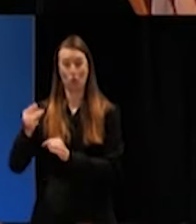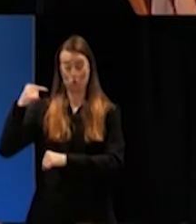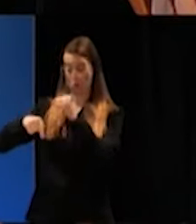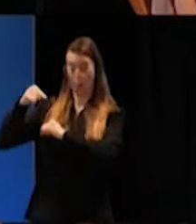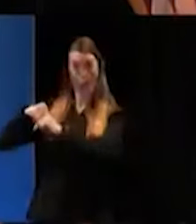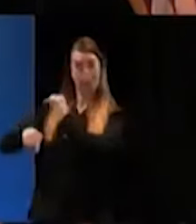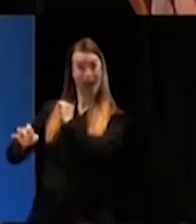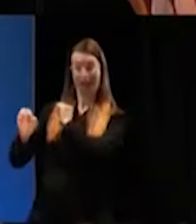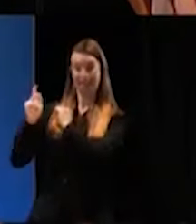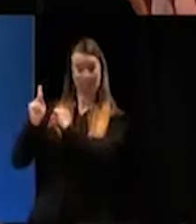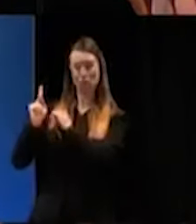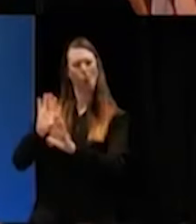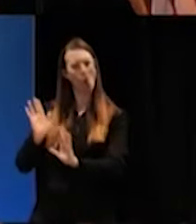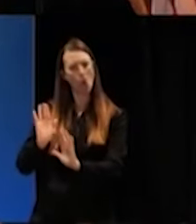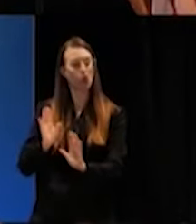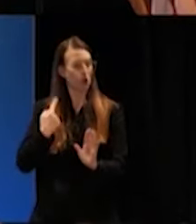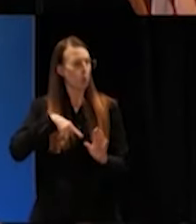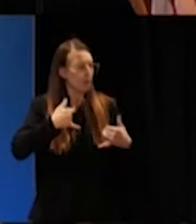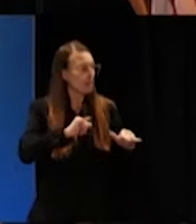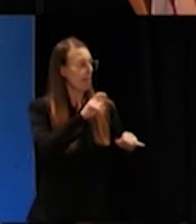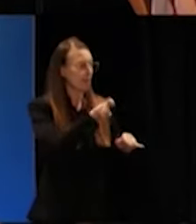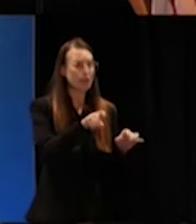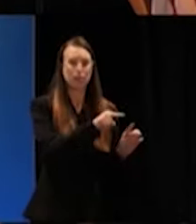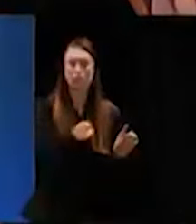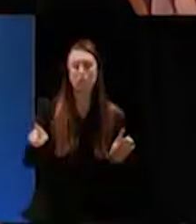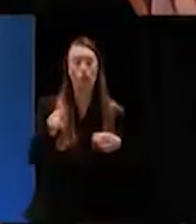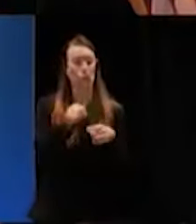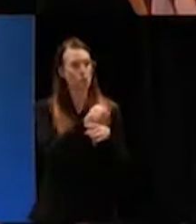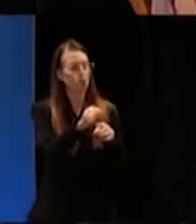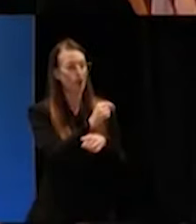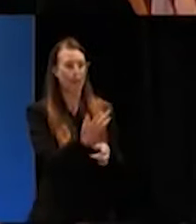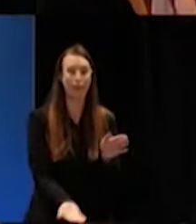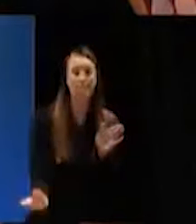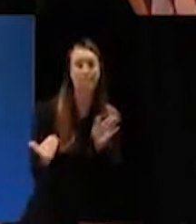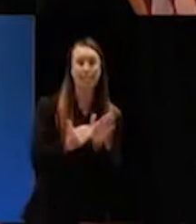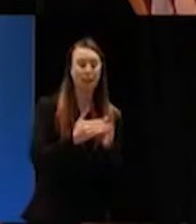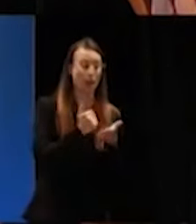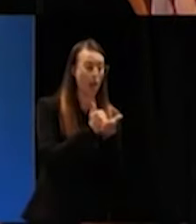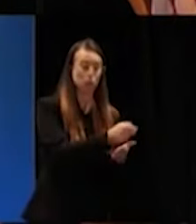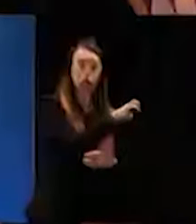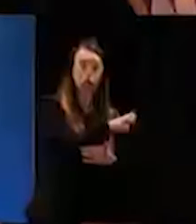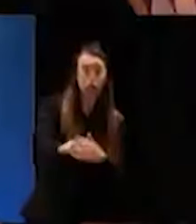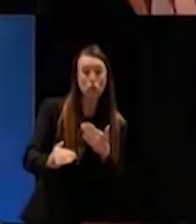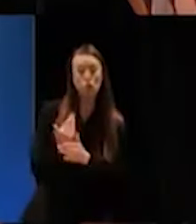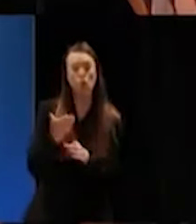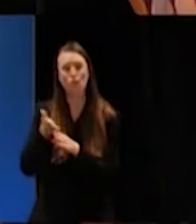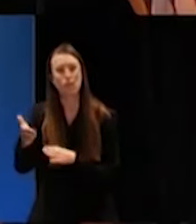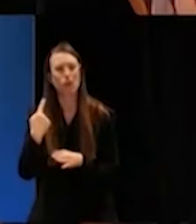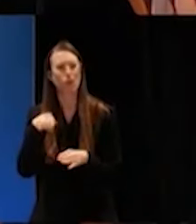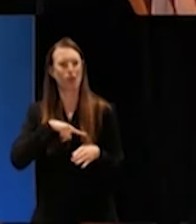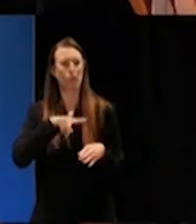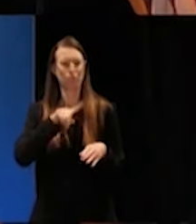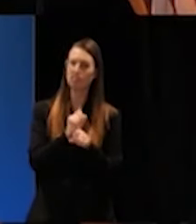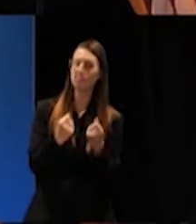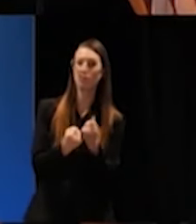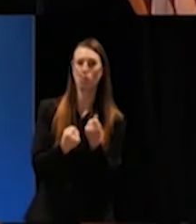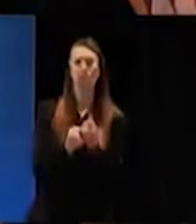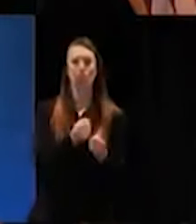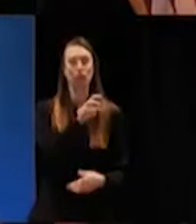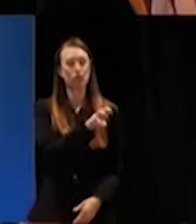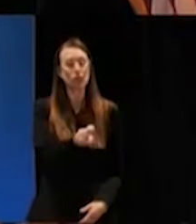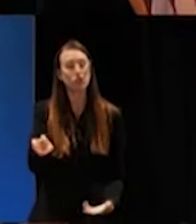We're saying we still need you. Let's retrain you, help you transition. We're really supporting this transition for